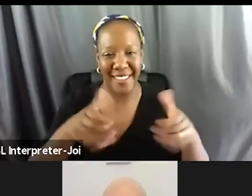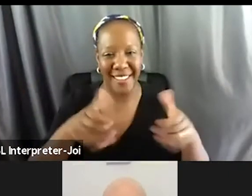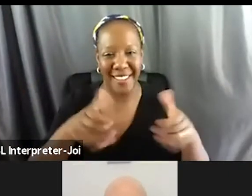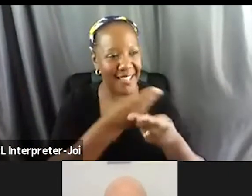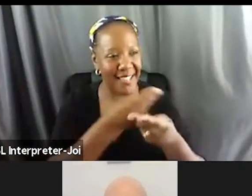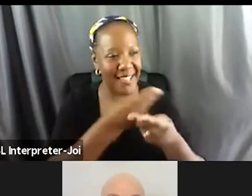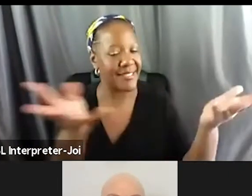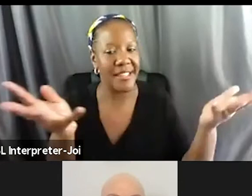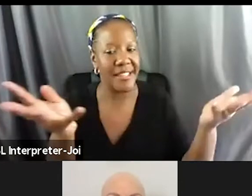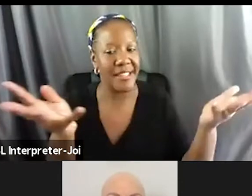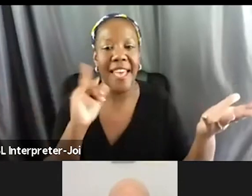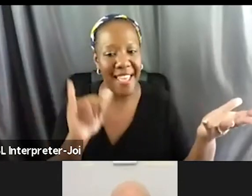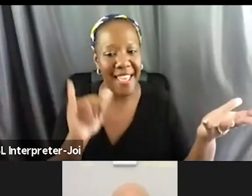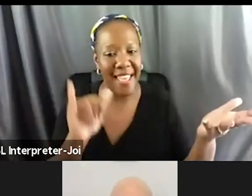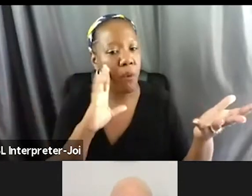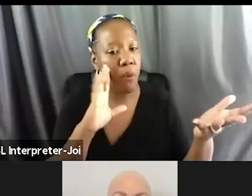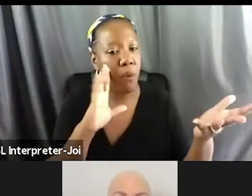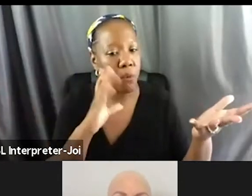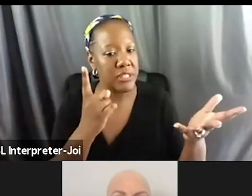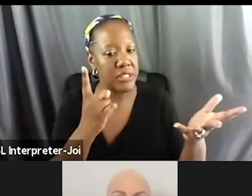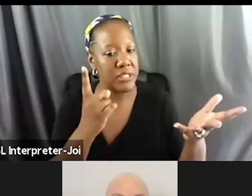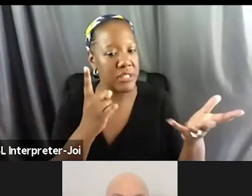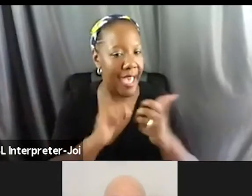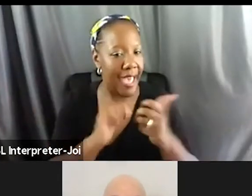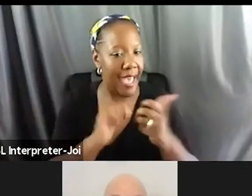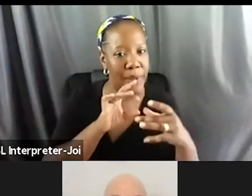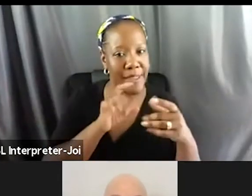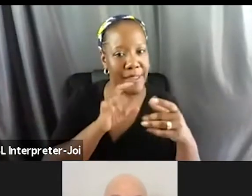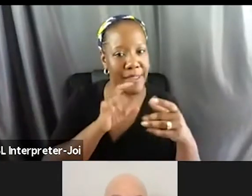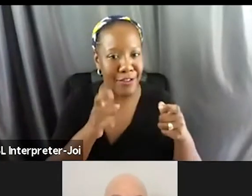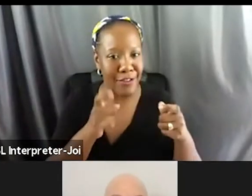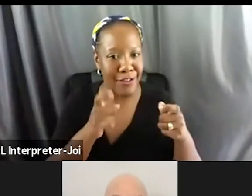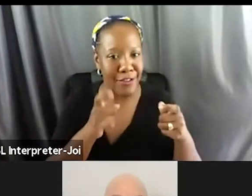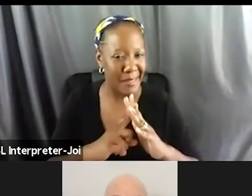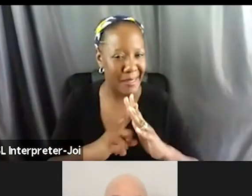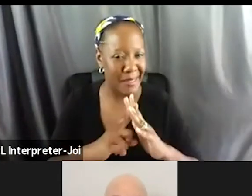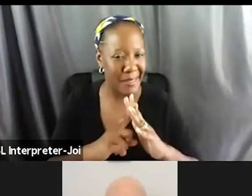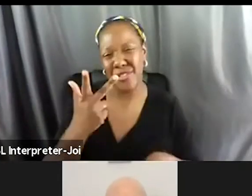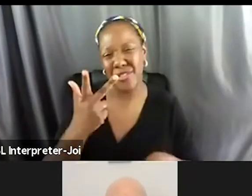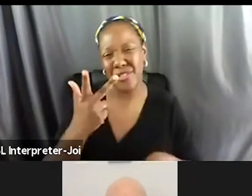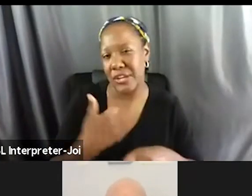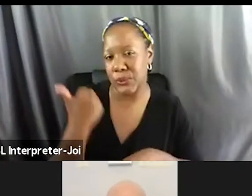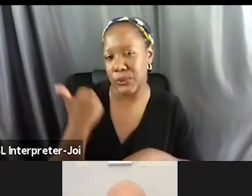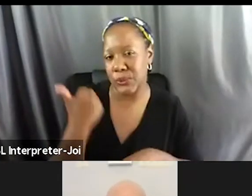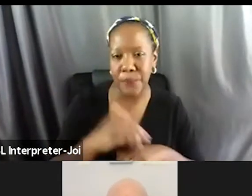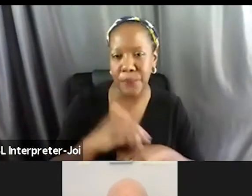to manage it initially at the beginning. That was about 3 years ago.